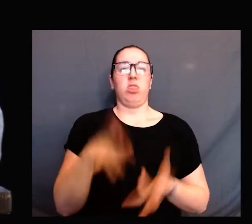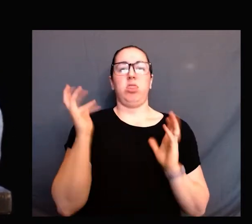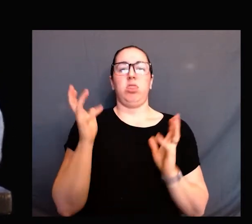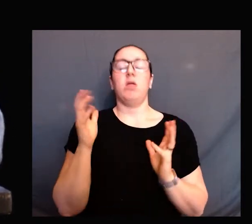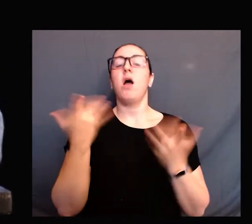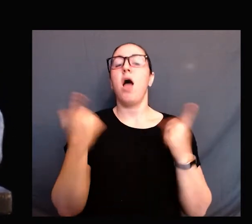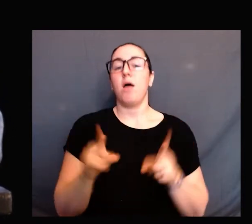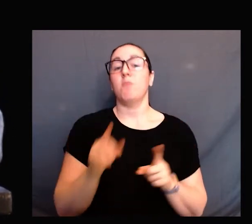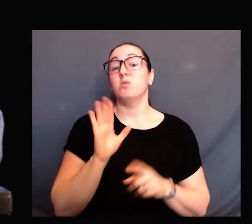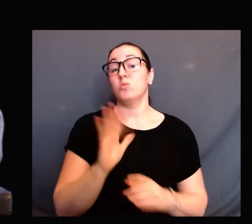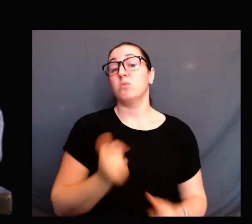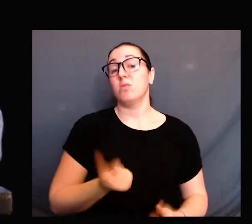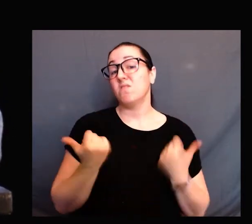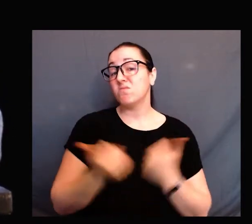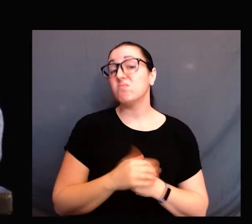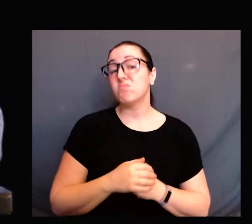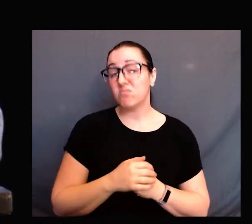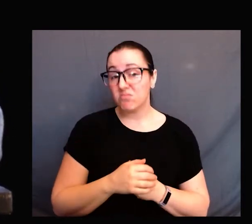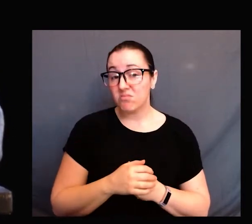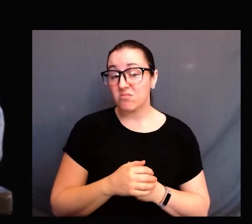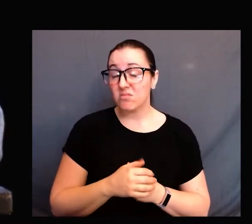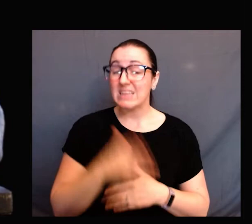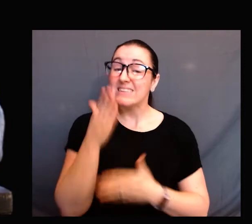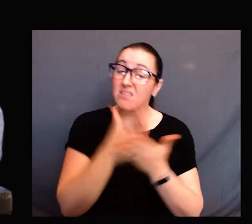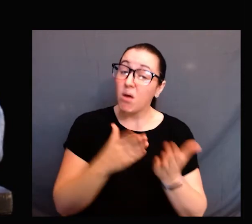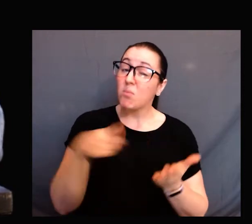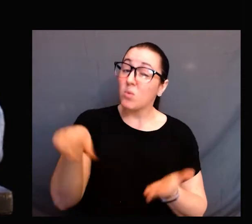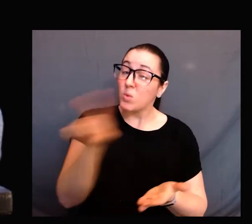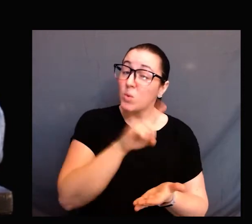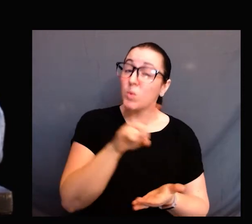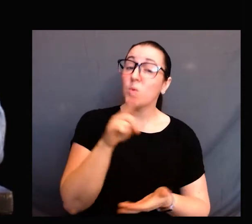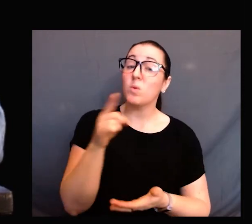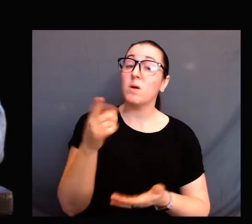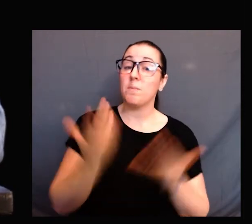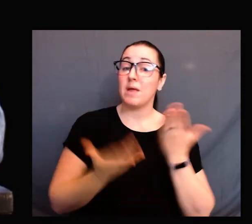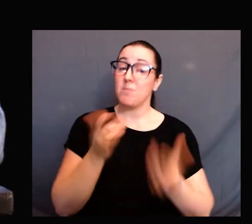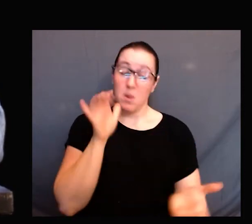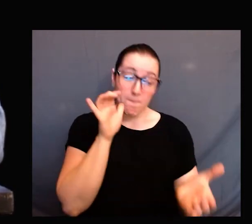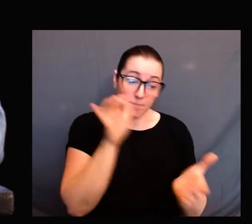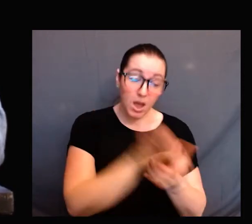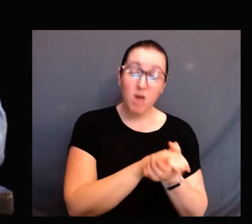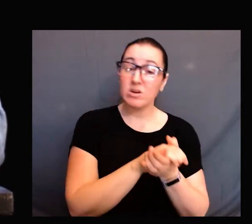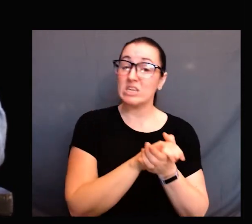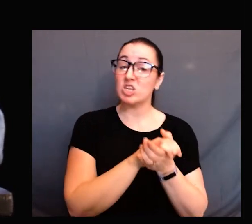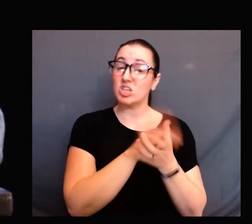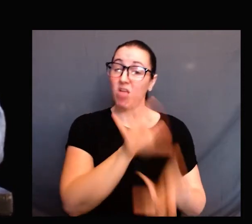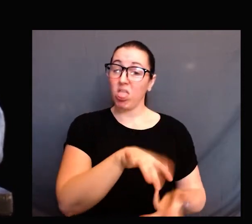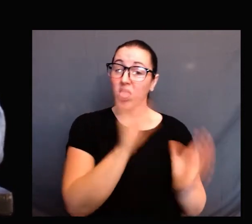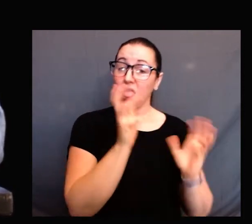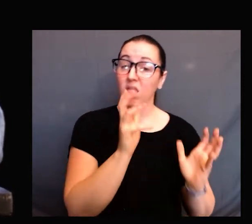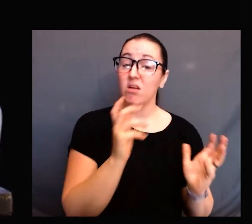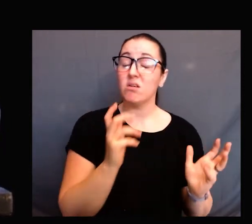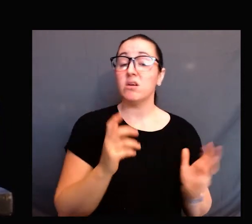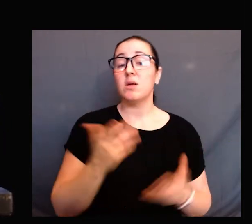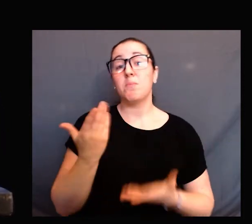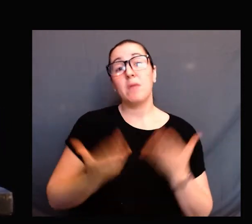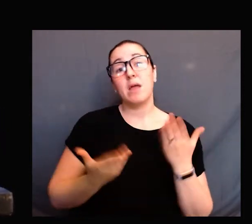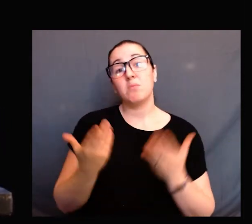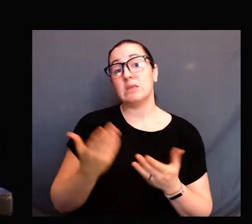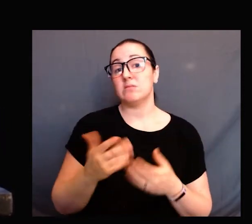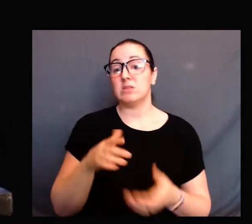to happen in your life. Some of you have crashed a marriage. Some